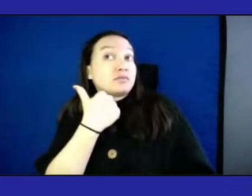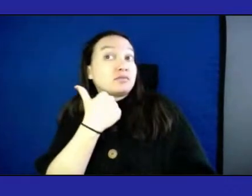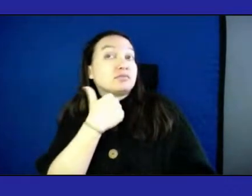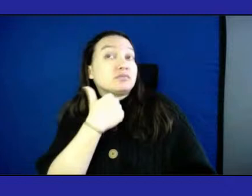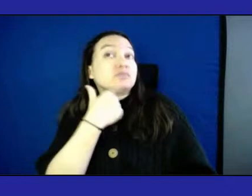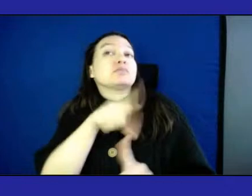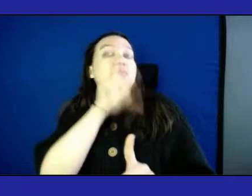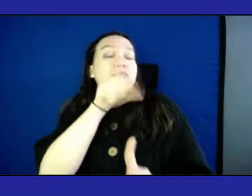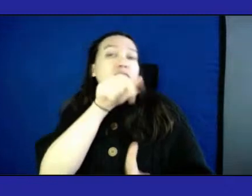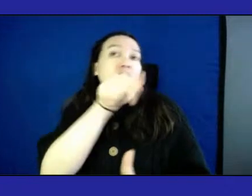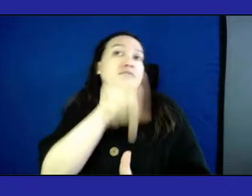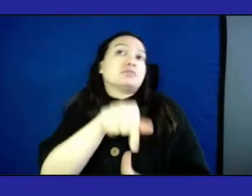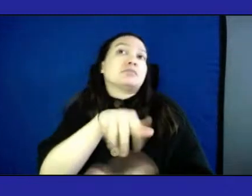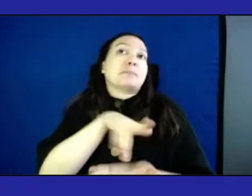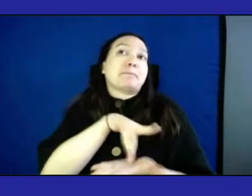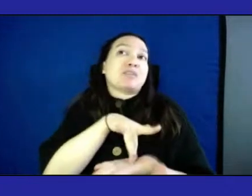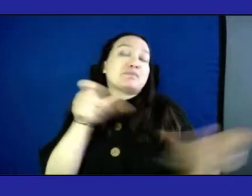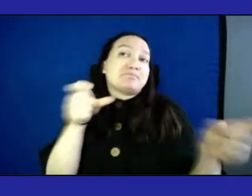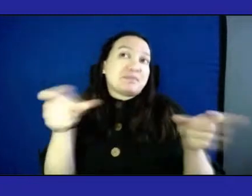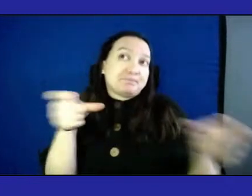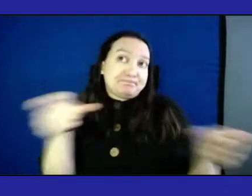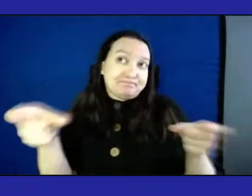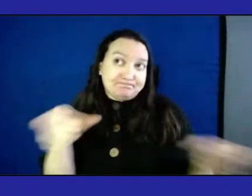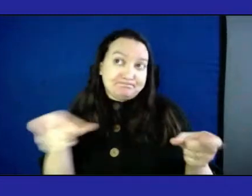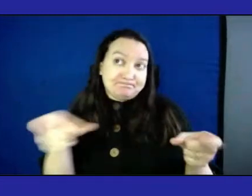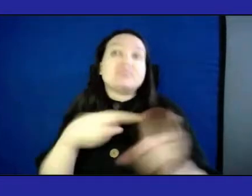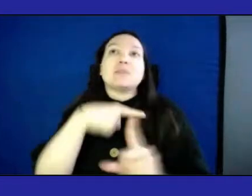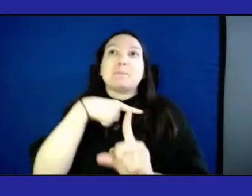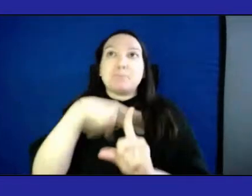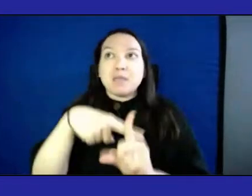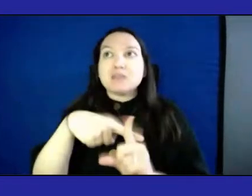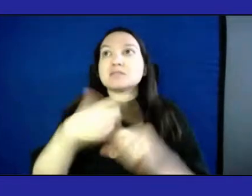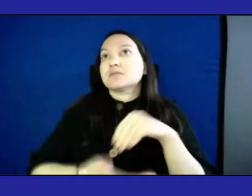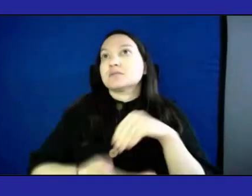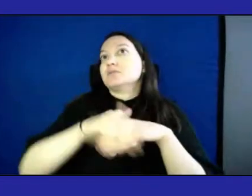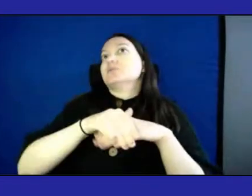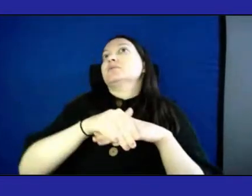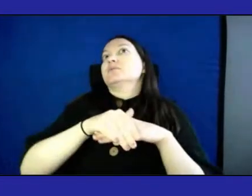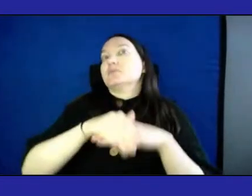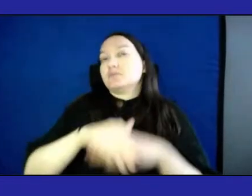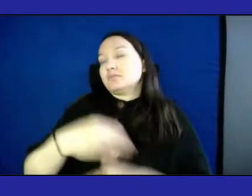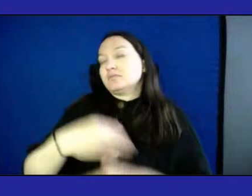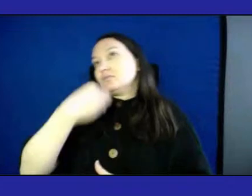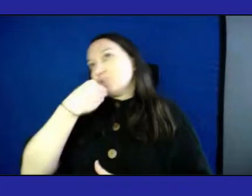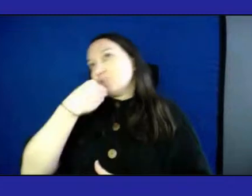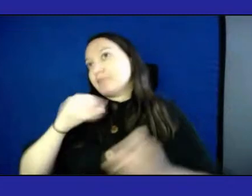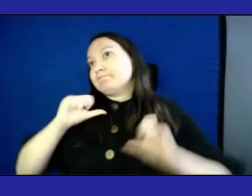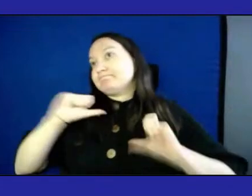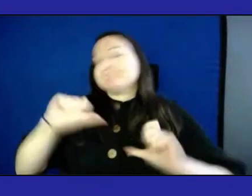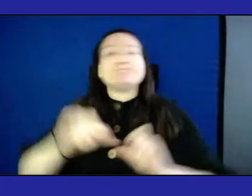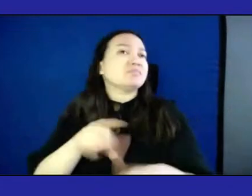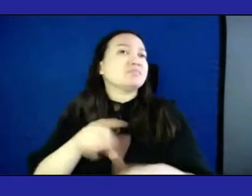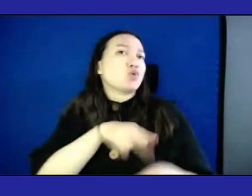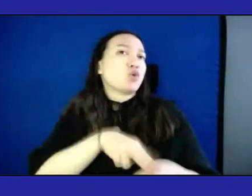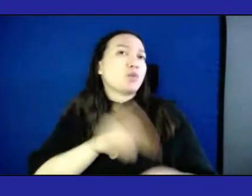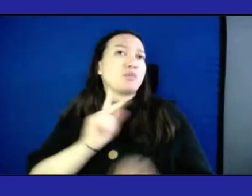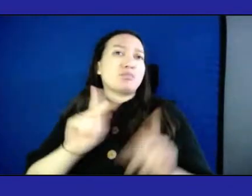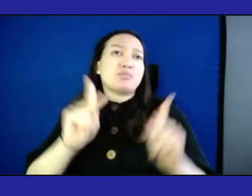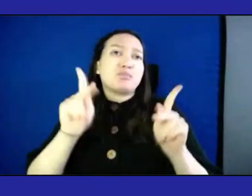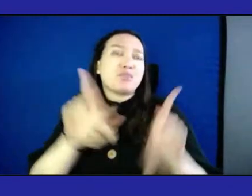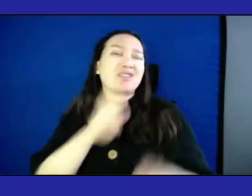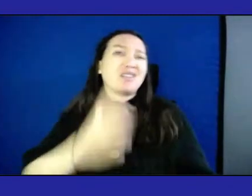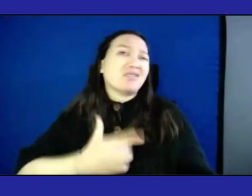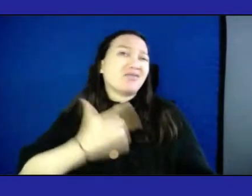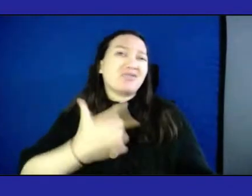to medication management on top of diet and exercise. Average person doesn't feel bad with an elevated